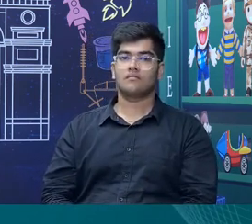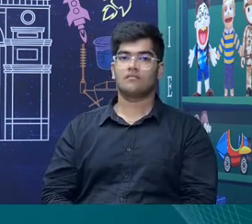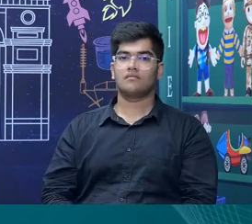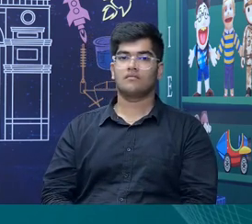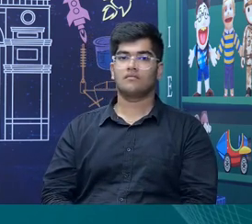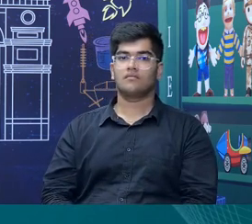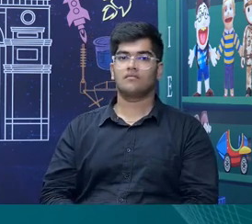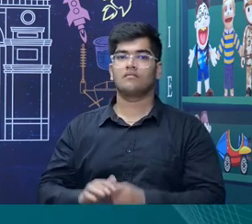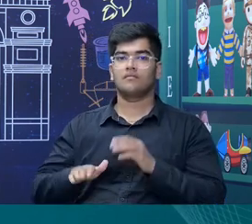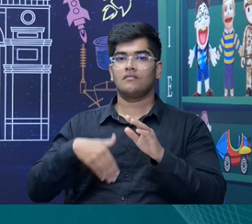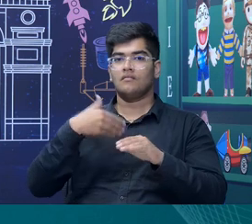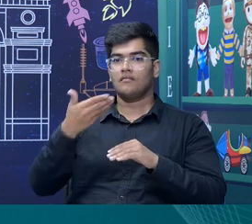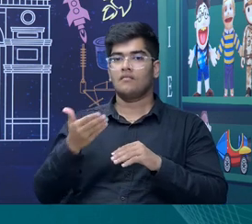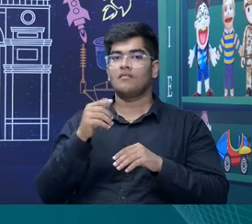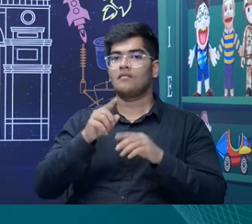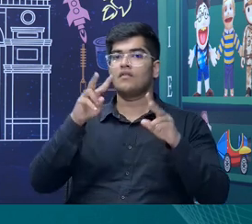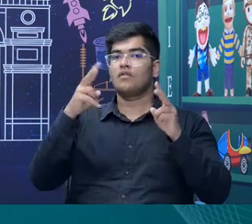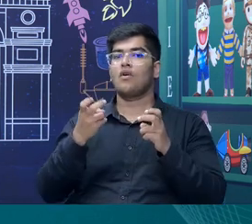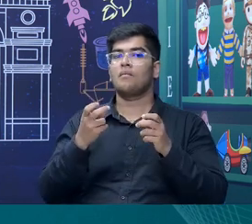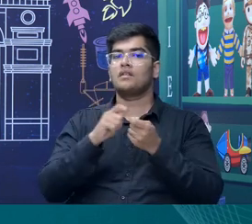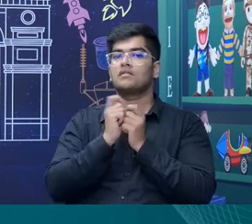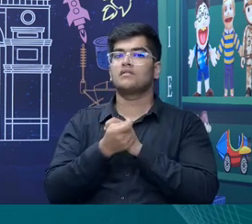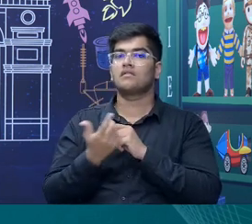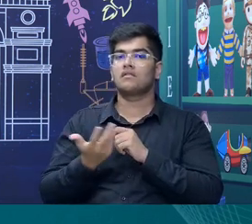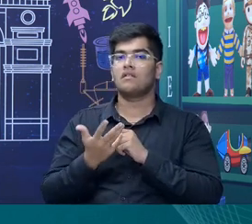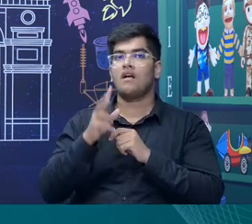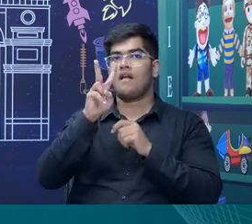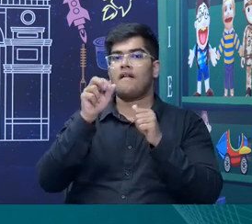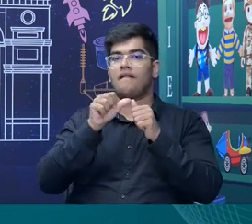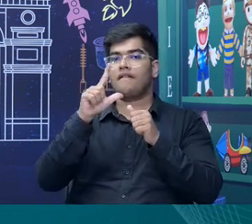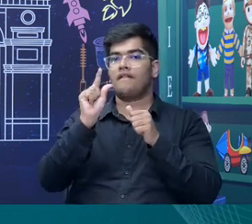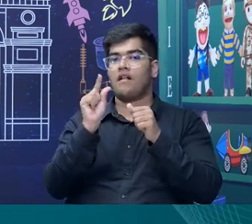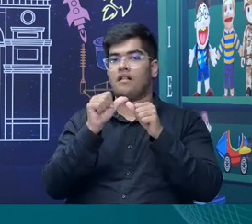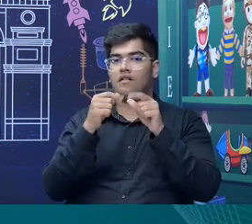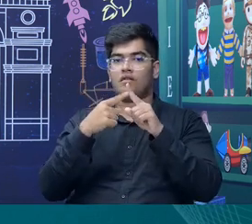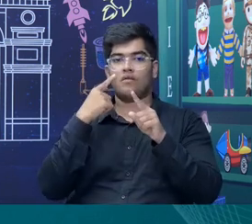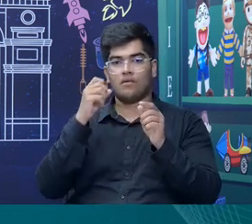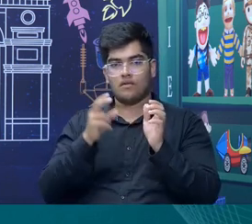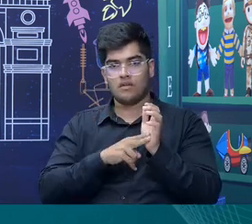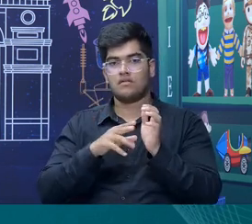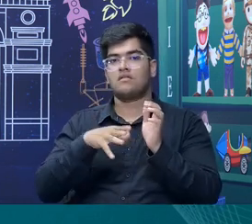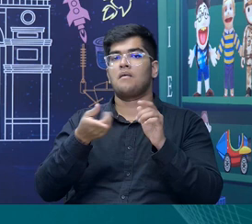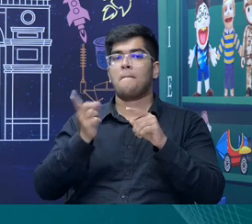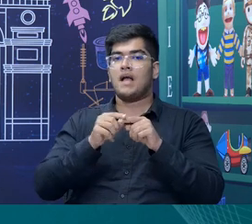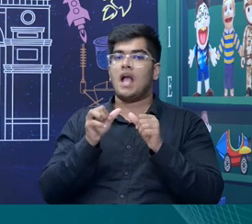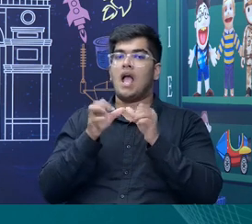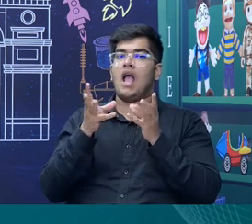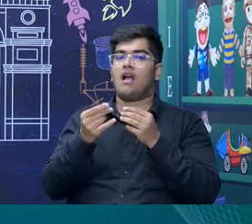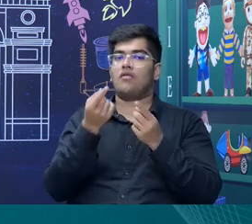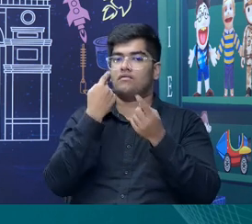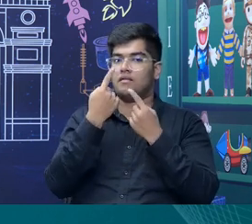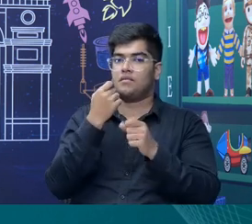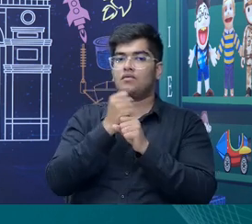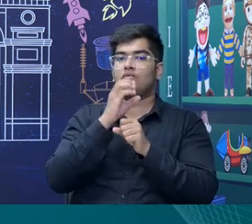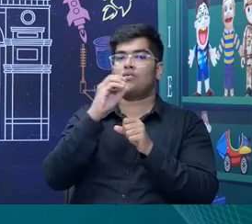next is your next adjustment is valuation and accounting treatment of Goodwill